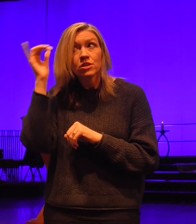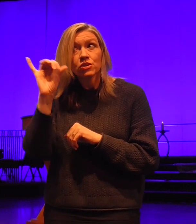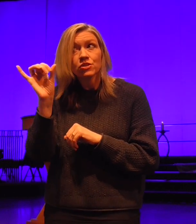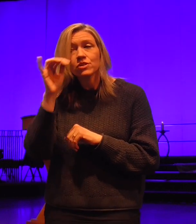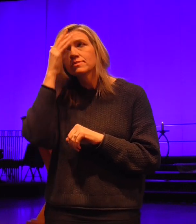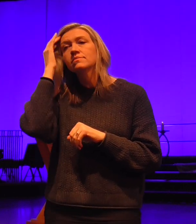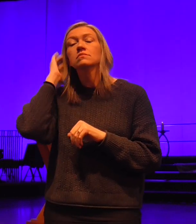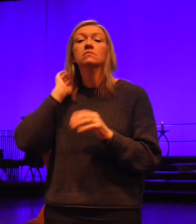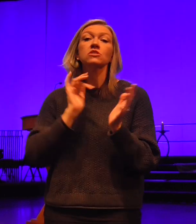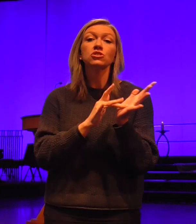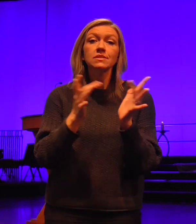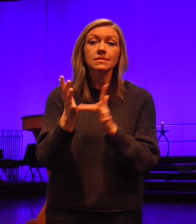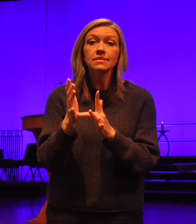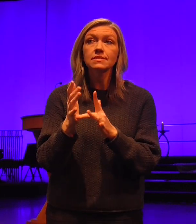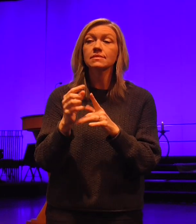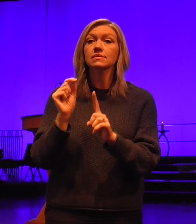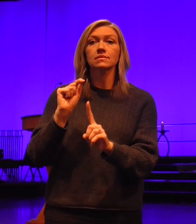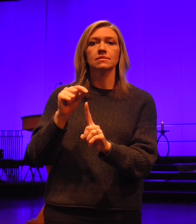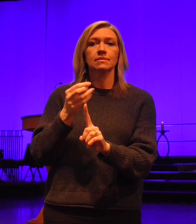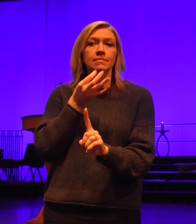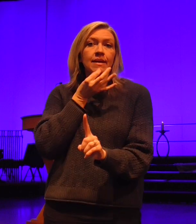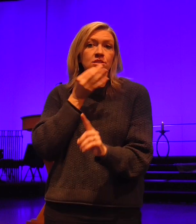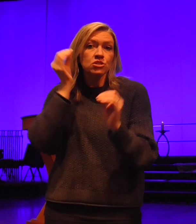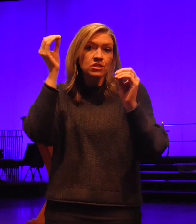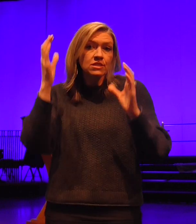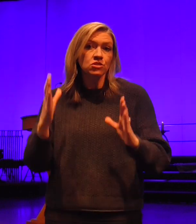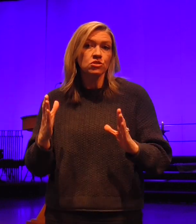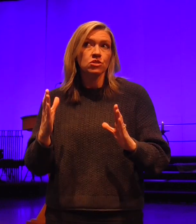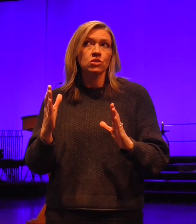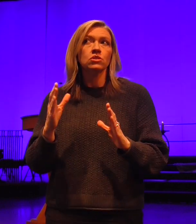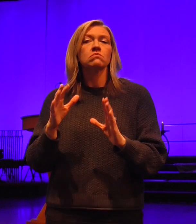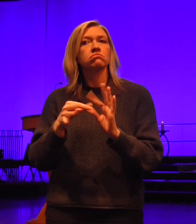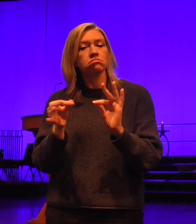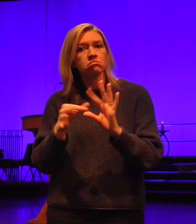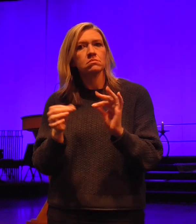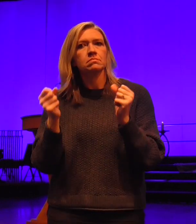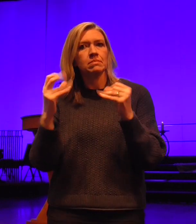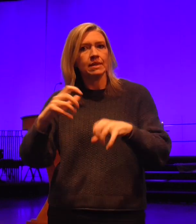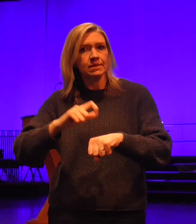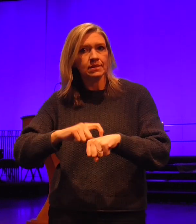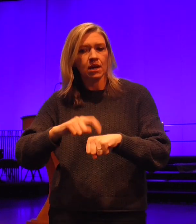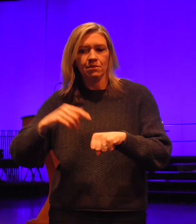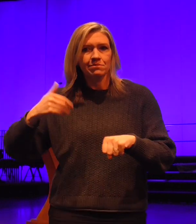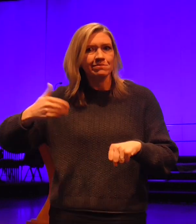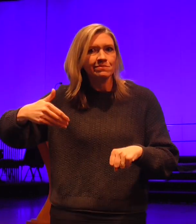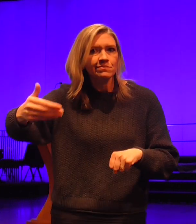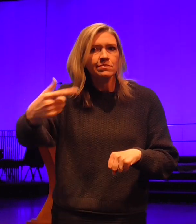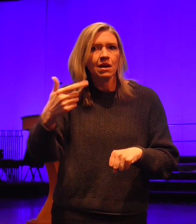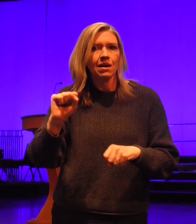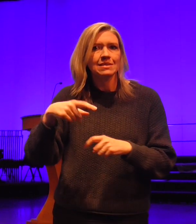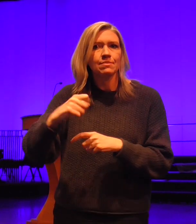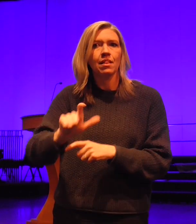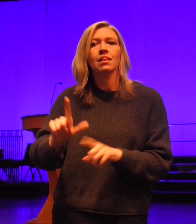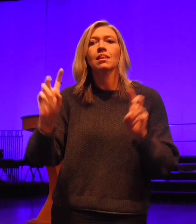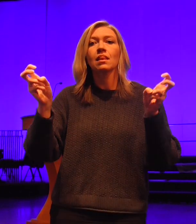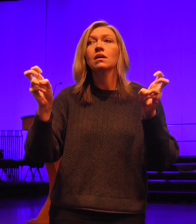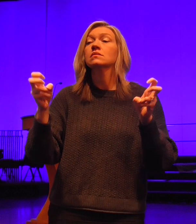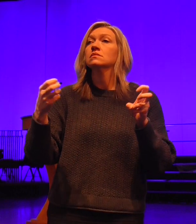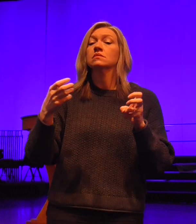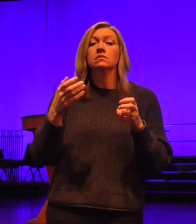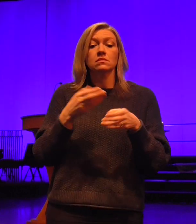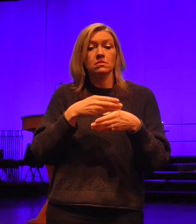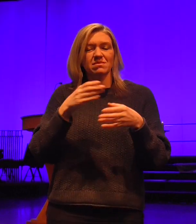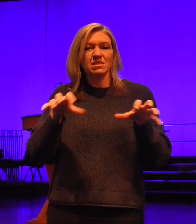Jesus, the great master teacher, is fond of saying a number of times throughout the Gospels, it is done unto you as